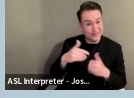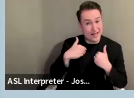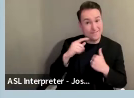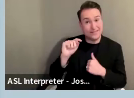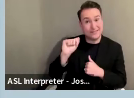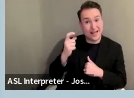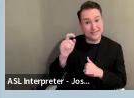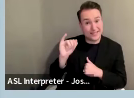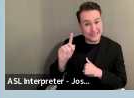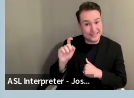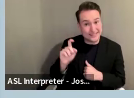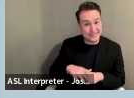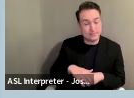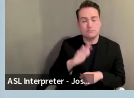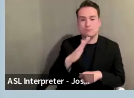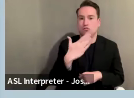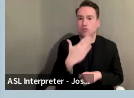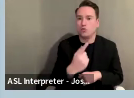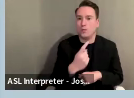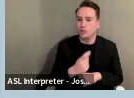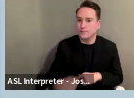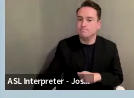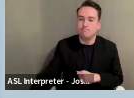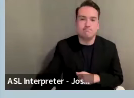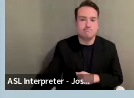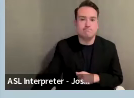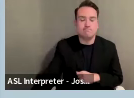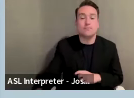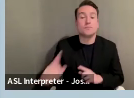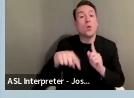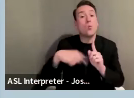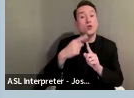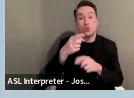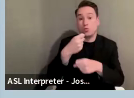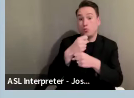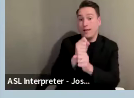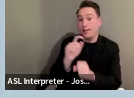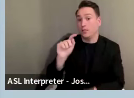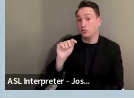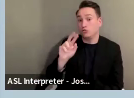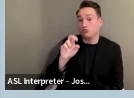ID? Very good question. So when you create the trust